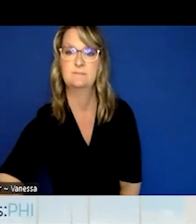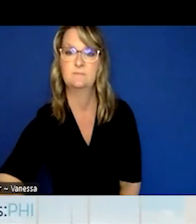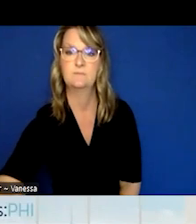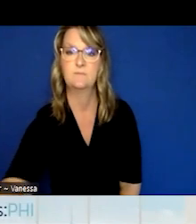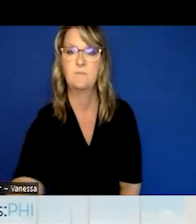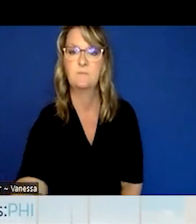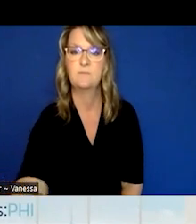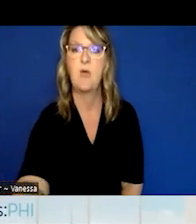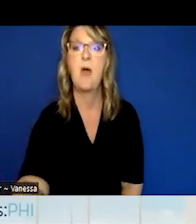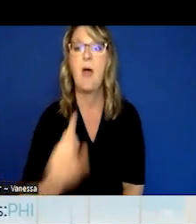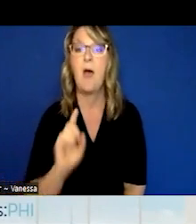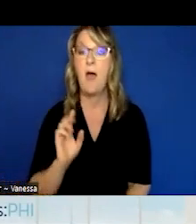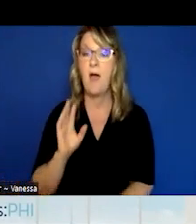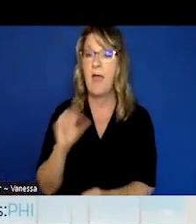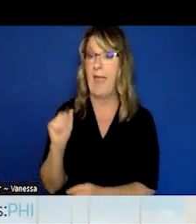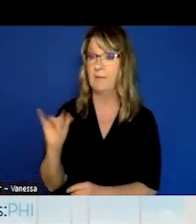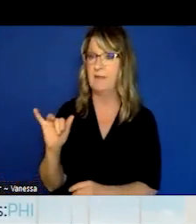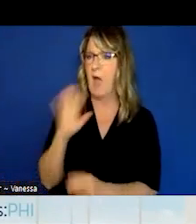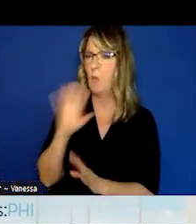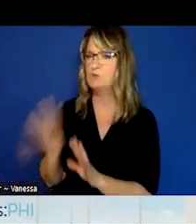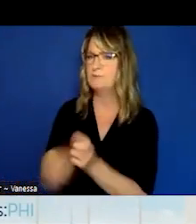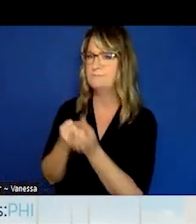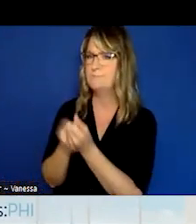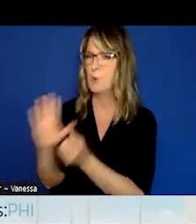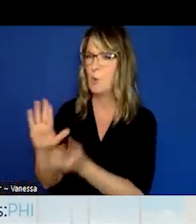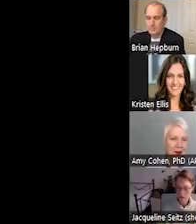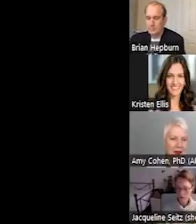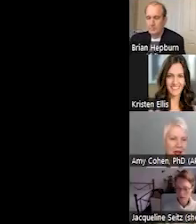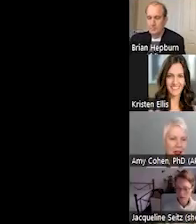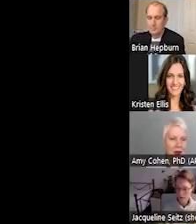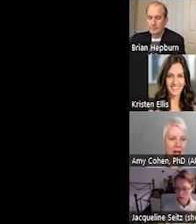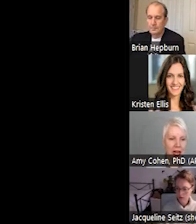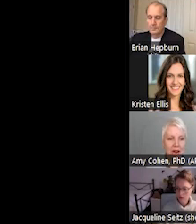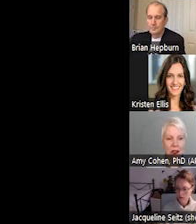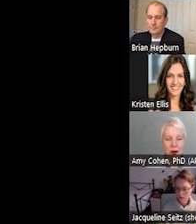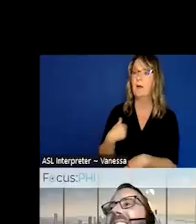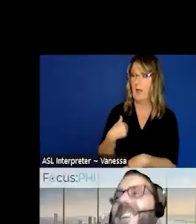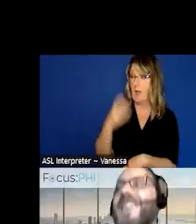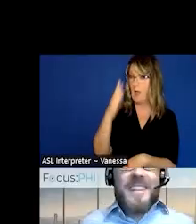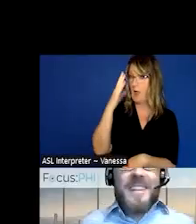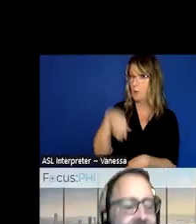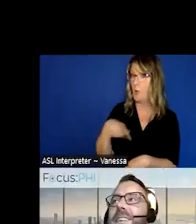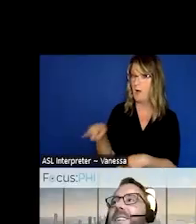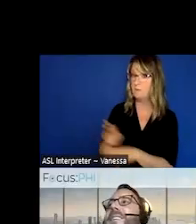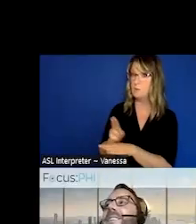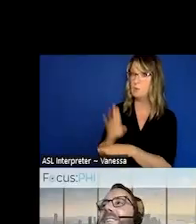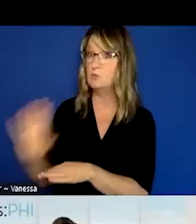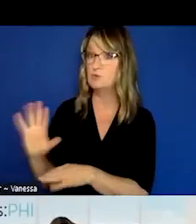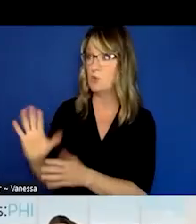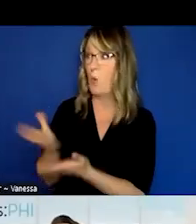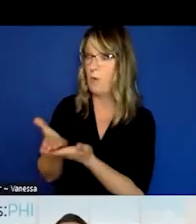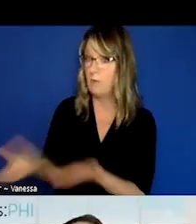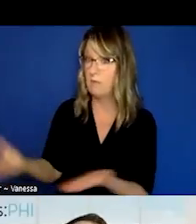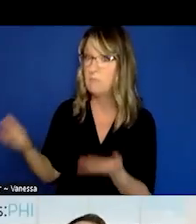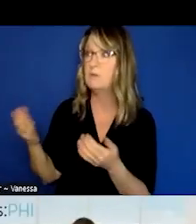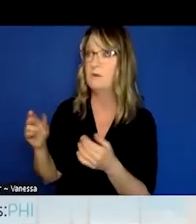Michael, I'll just put in a plug for your center. Thank you. Myself, I know that I have used your assets a lot.